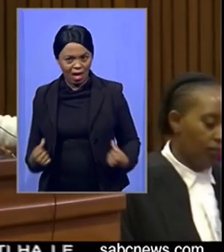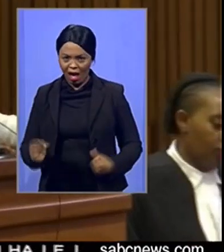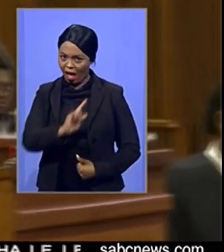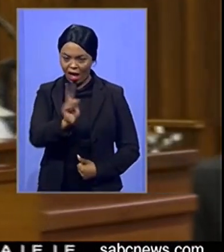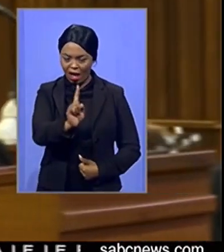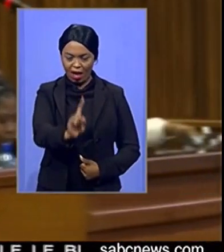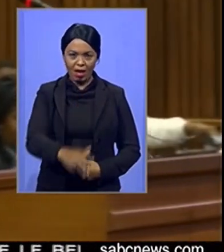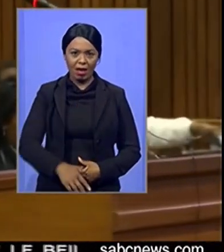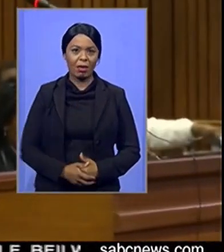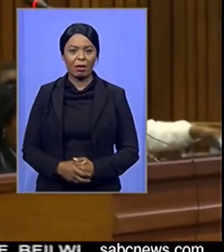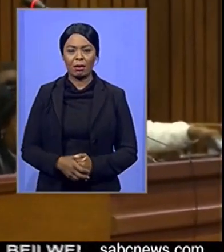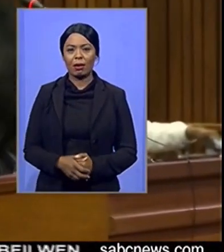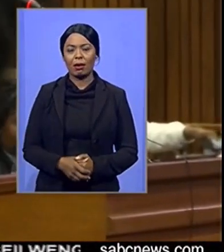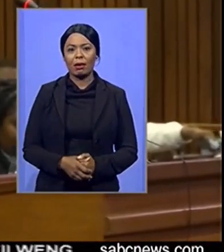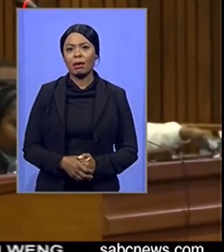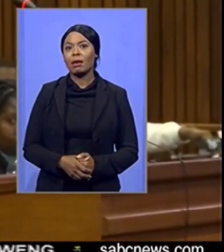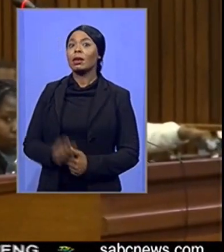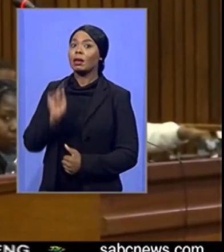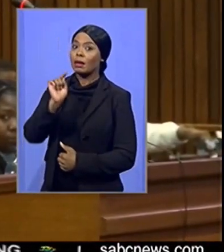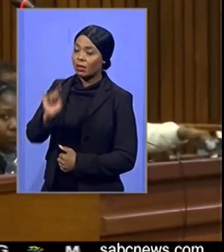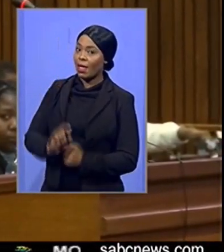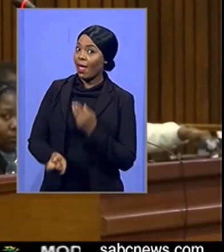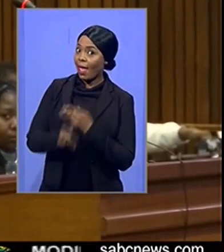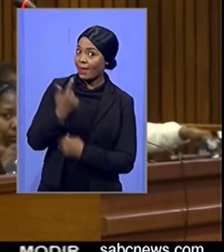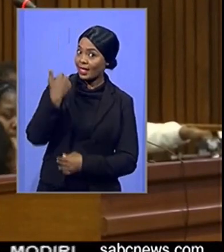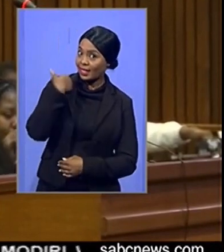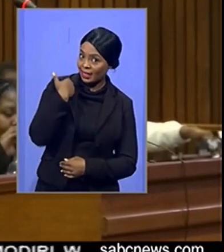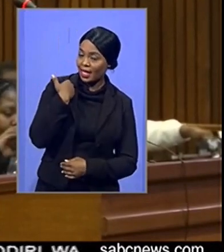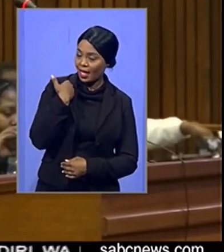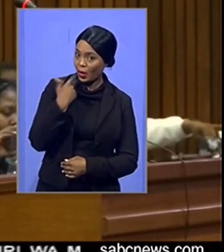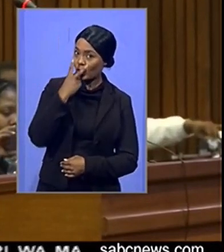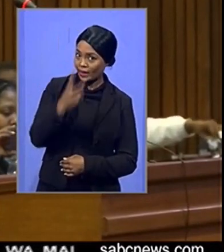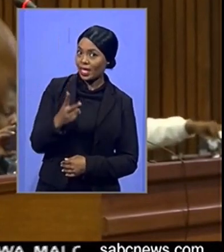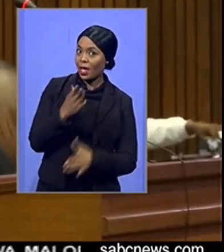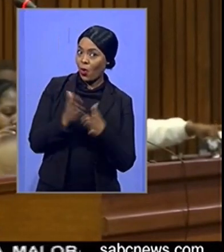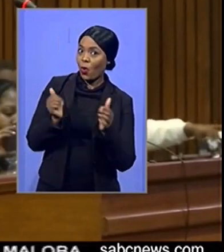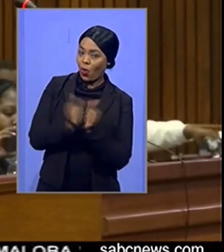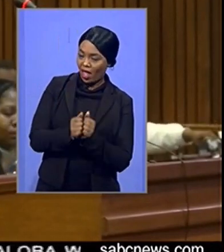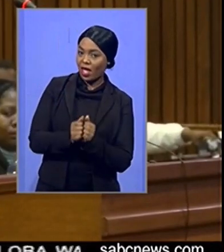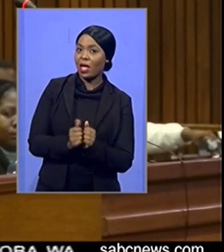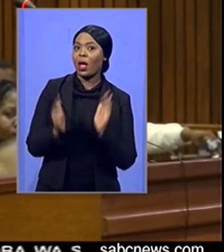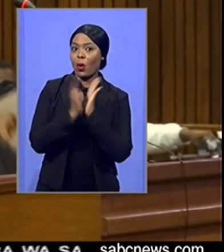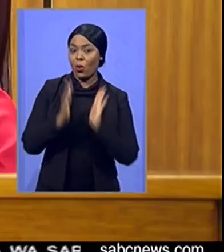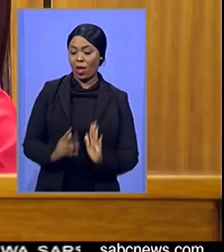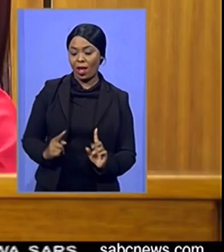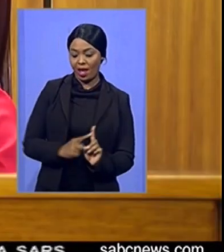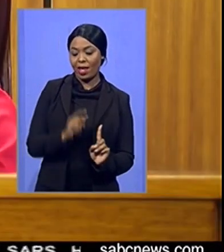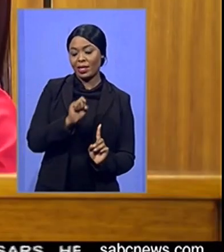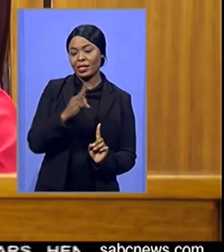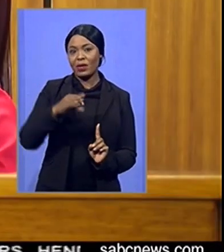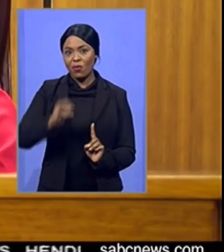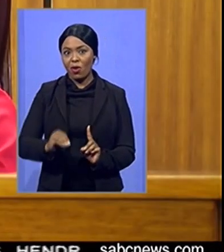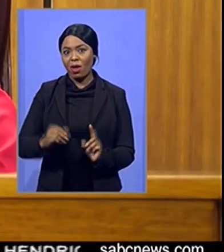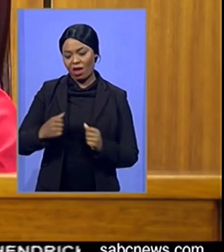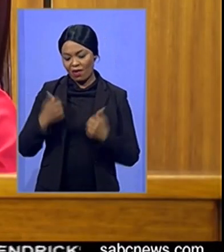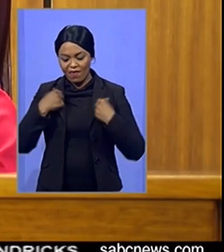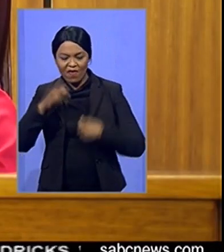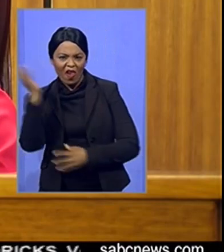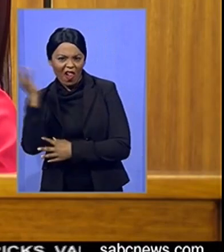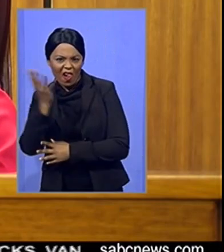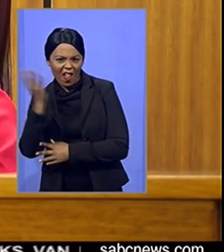What happened yesterday, amongst others, we saw my colleague, Advocate Teffo, derobing after he had finished